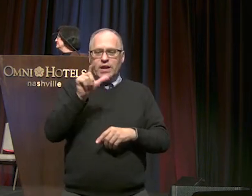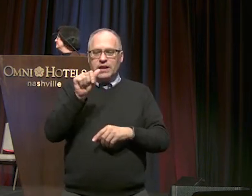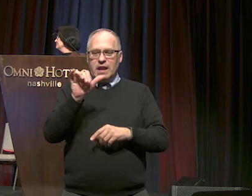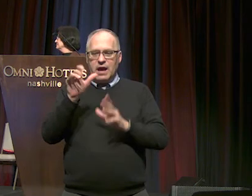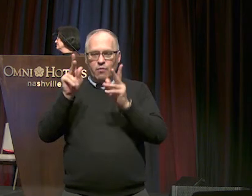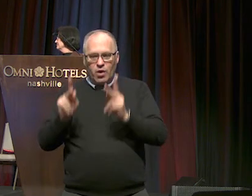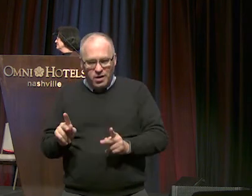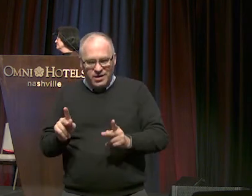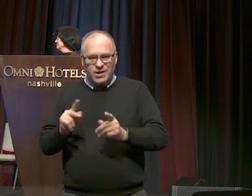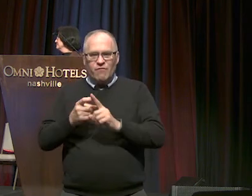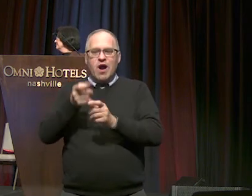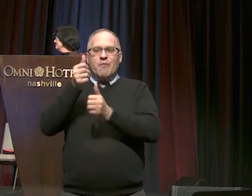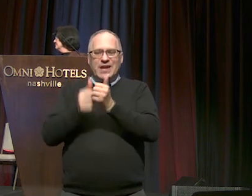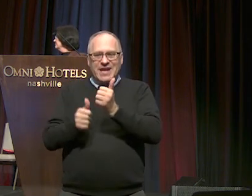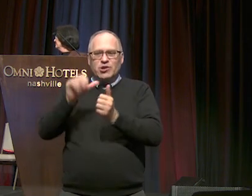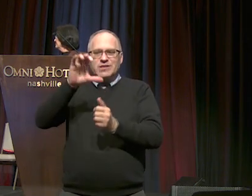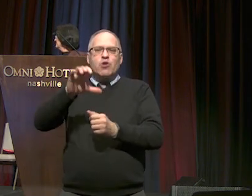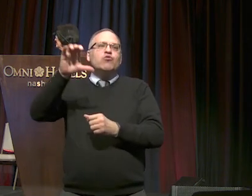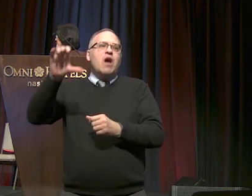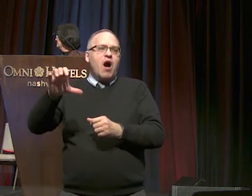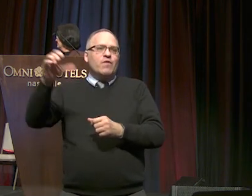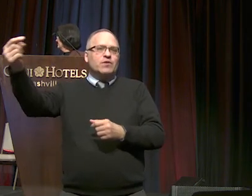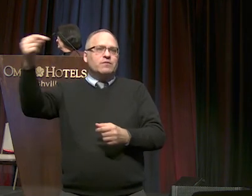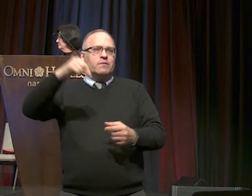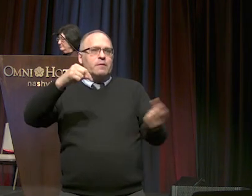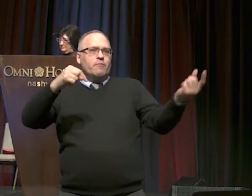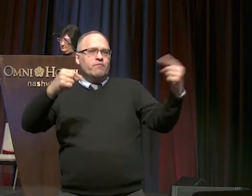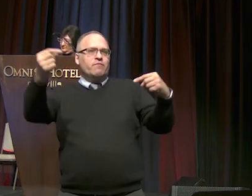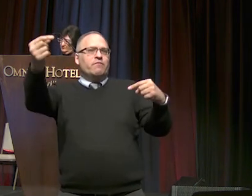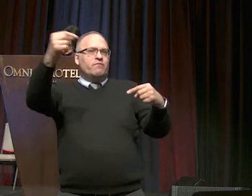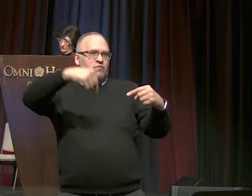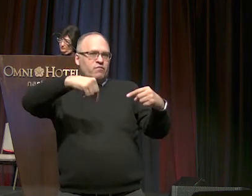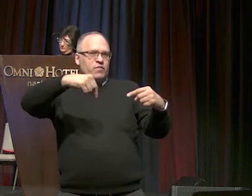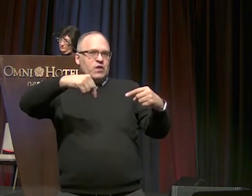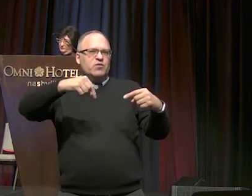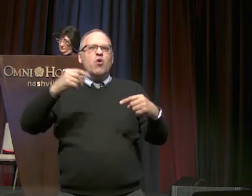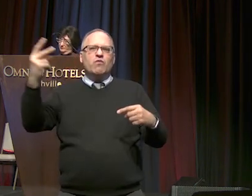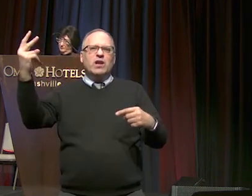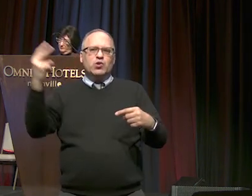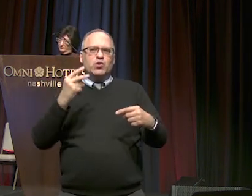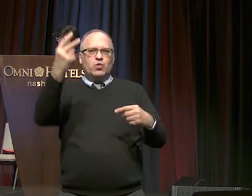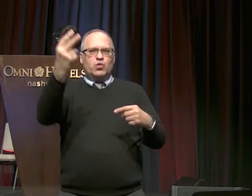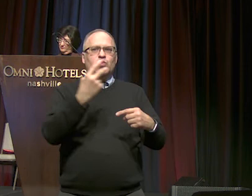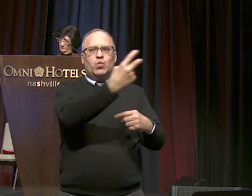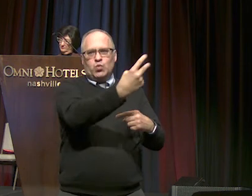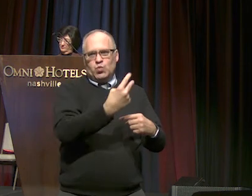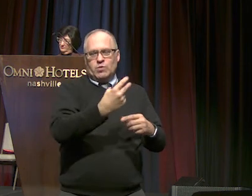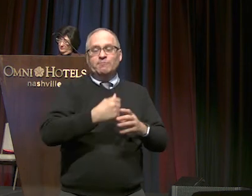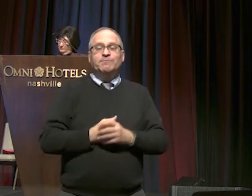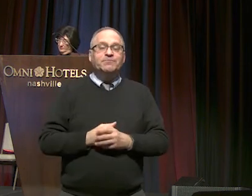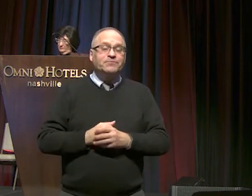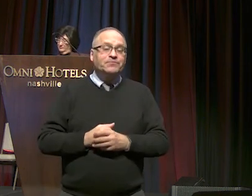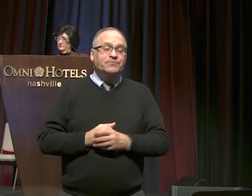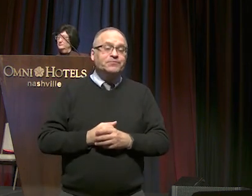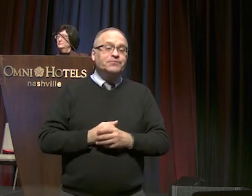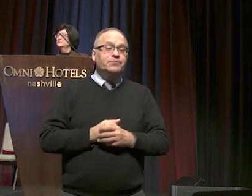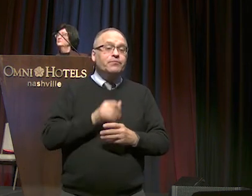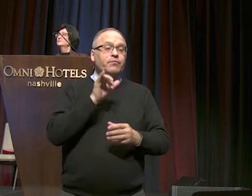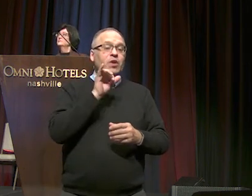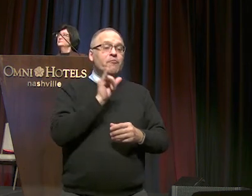elected from each of the central conferences. The committee will have legislative